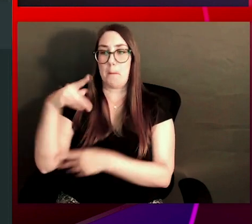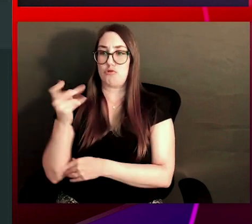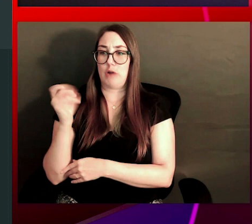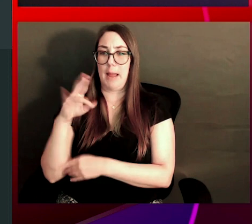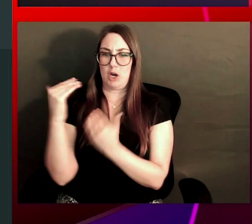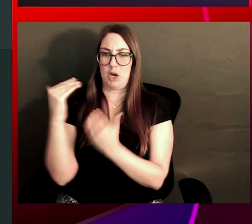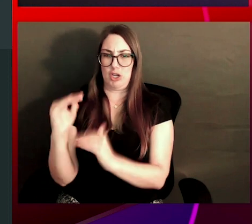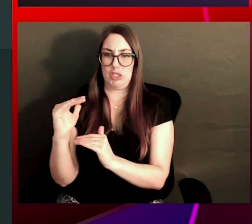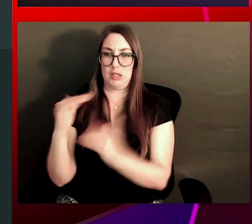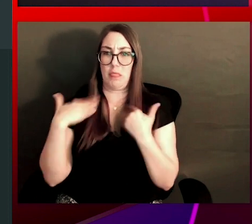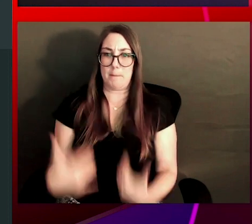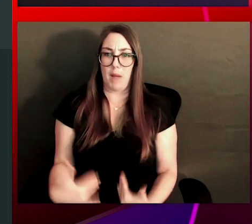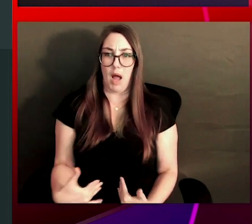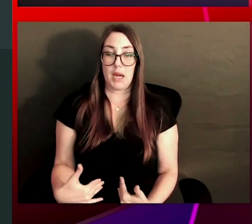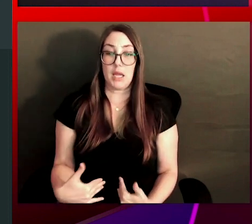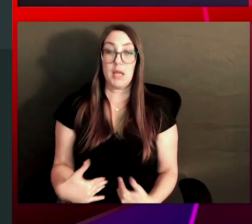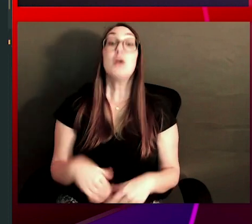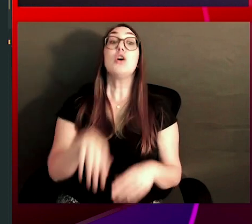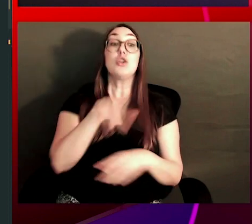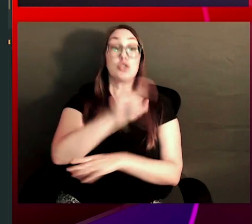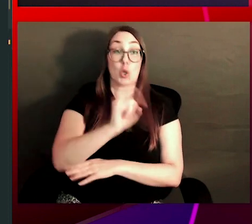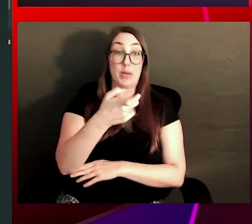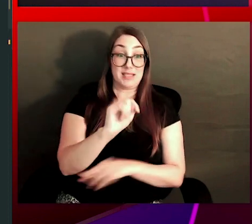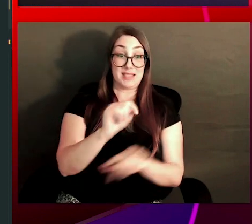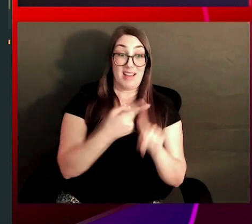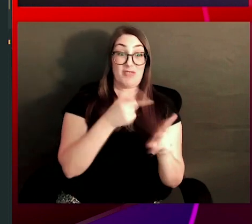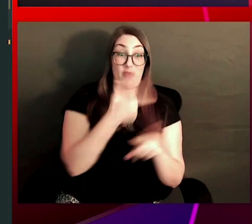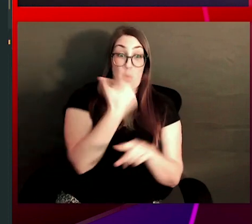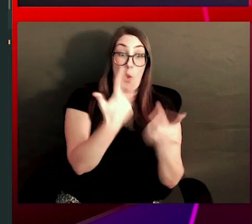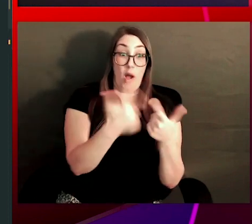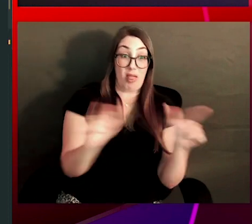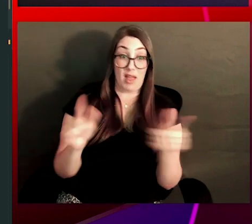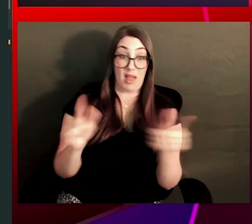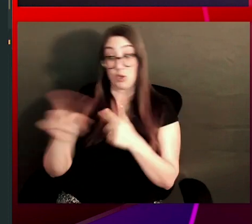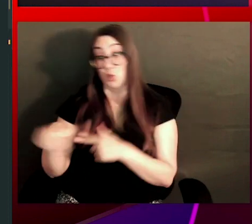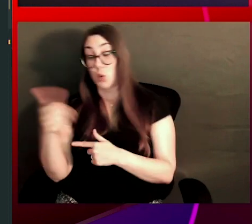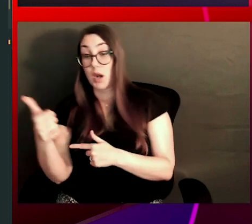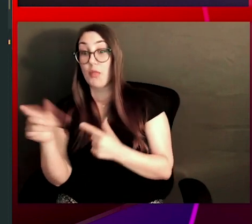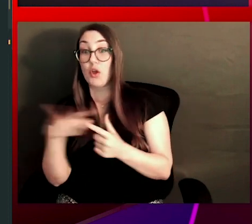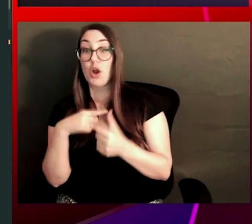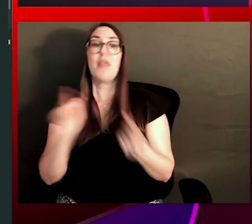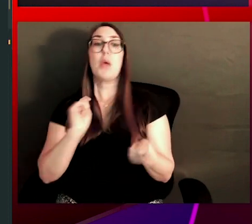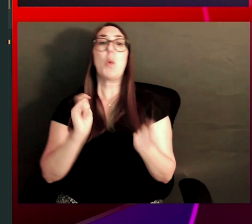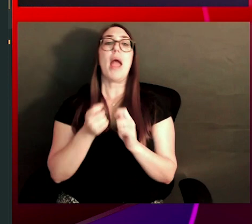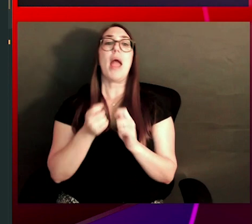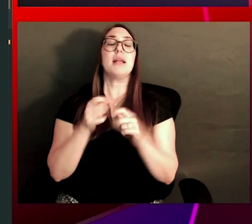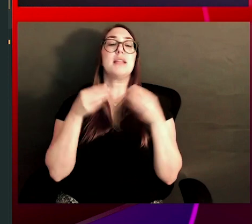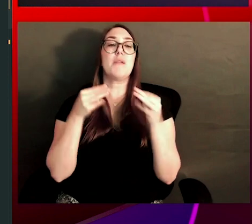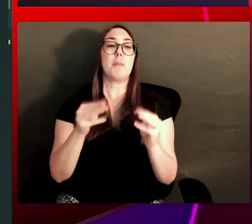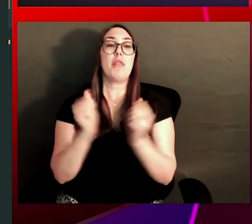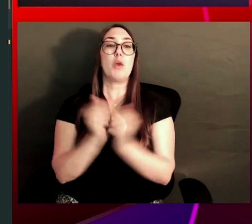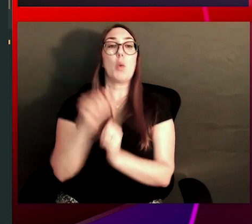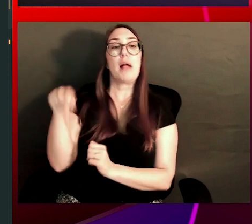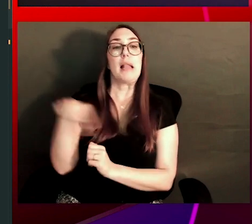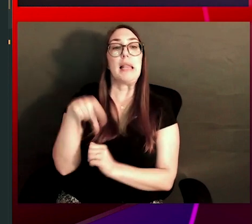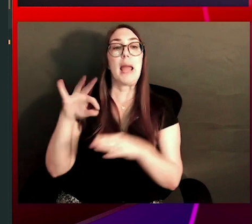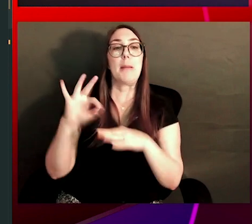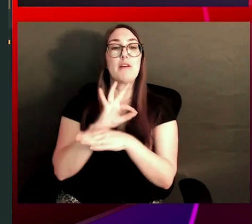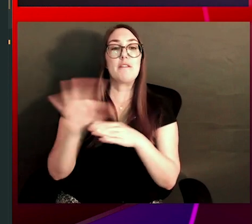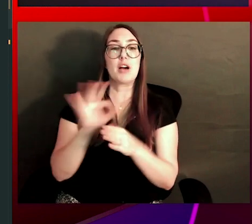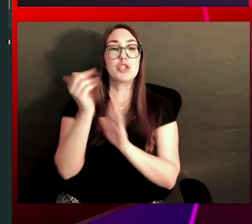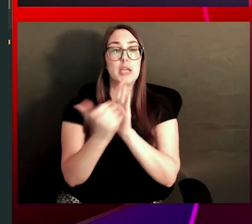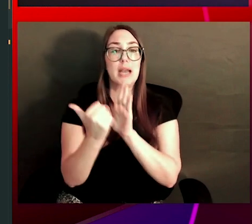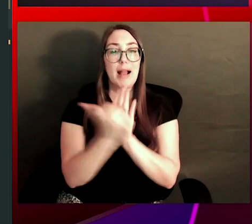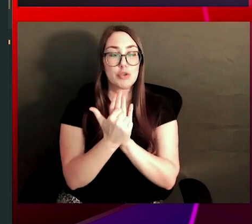converts text from one language to another. Yes. Okay? And then we annotated the method with a Lambda function attribute and a